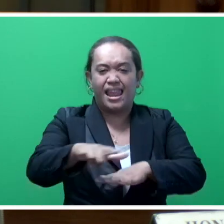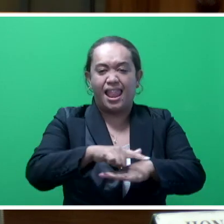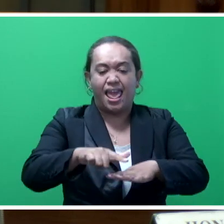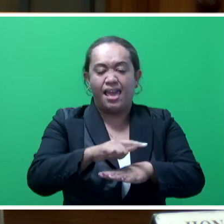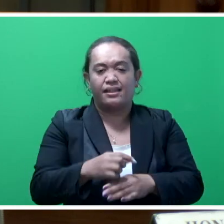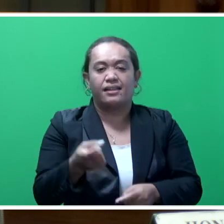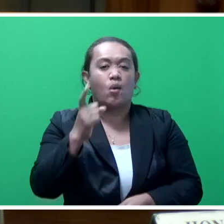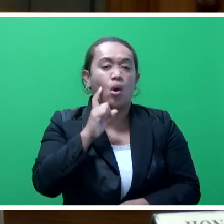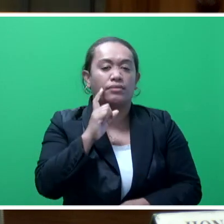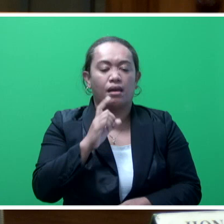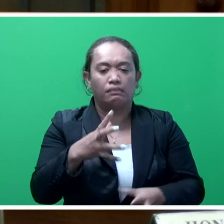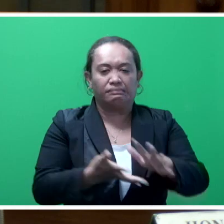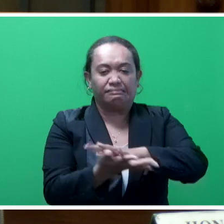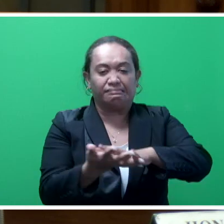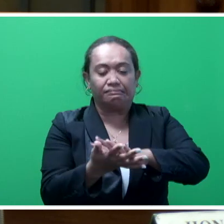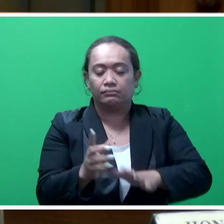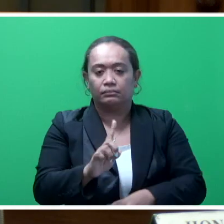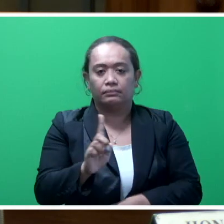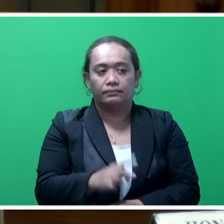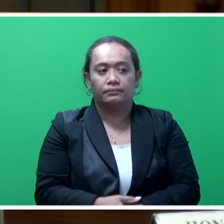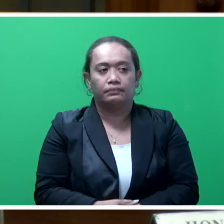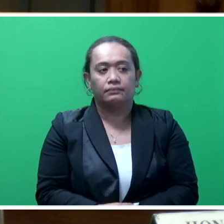And us interfering by